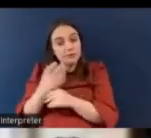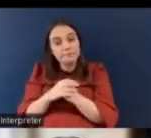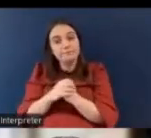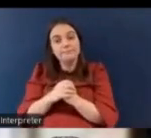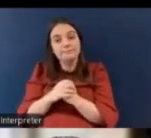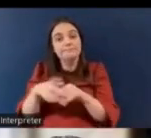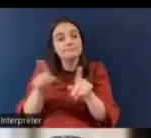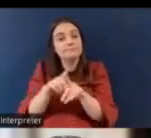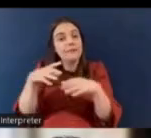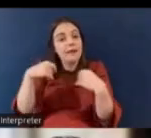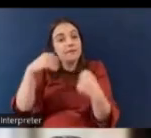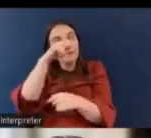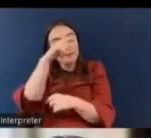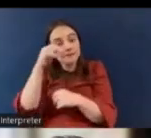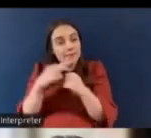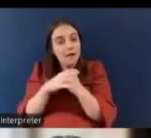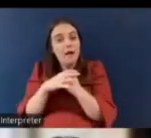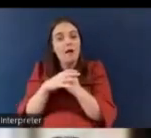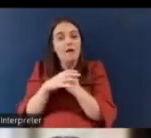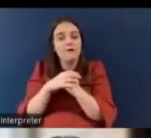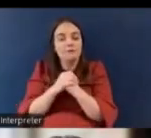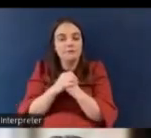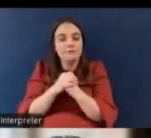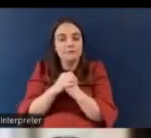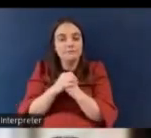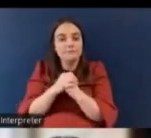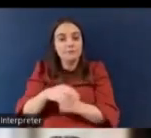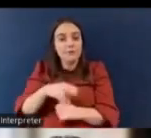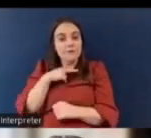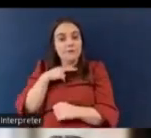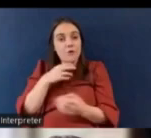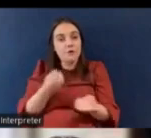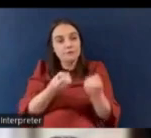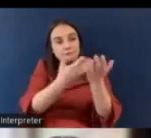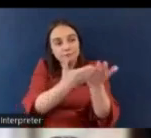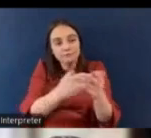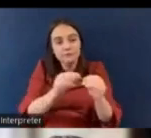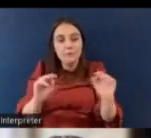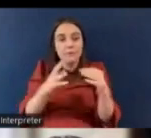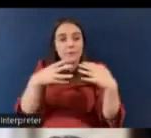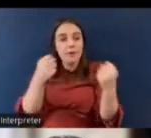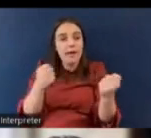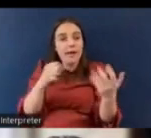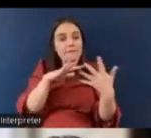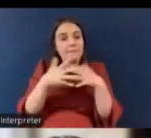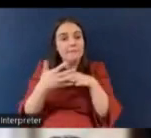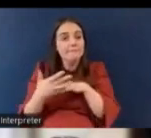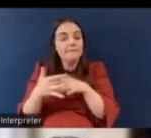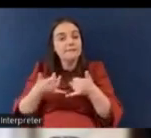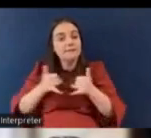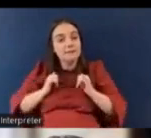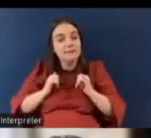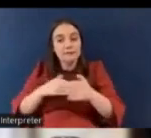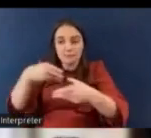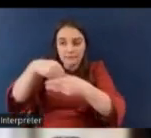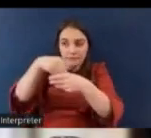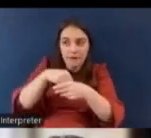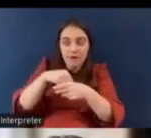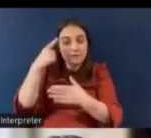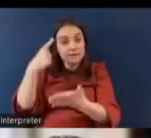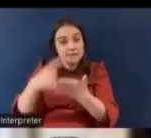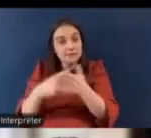We also had examples there of, you know, given voices for people with mixed abilities for engagement and participation in decision